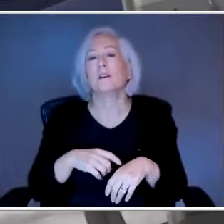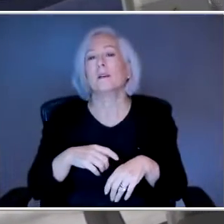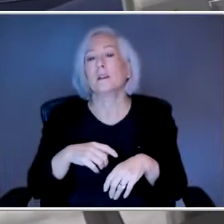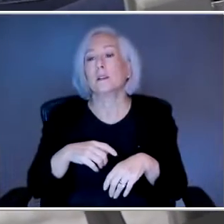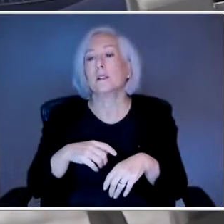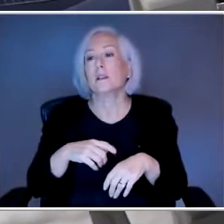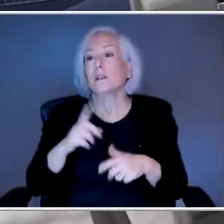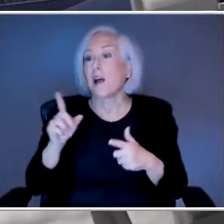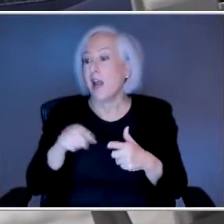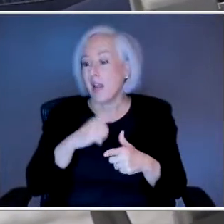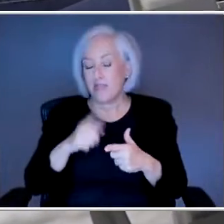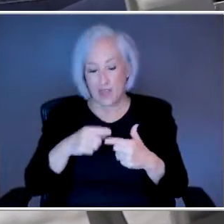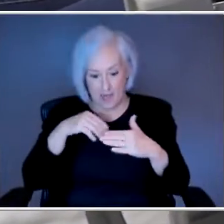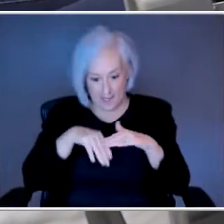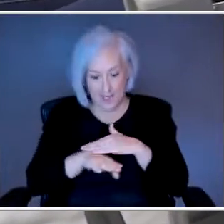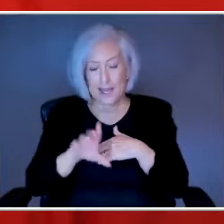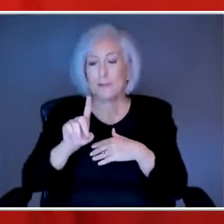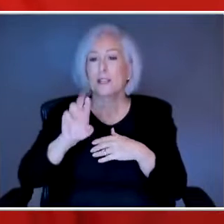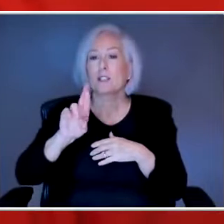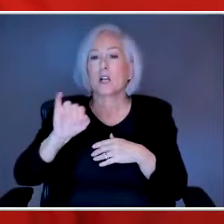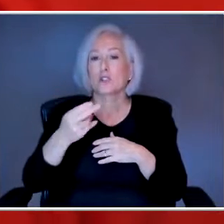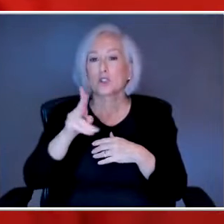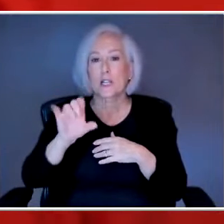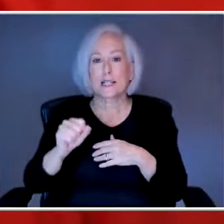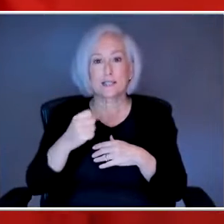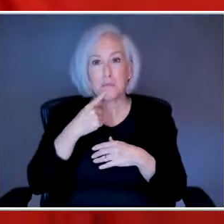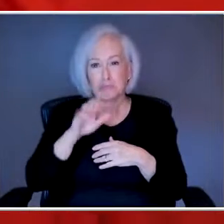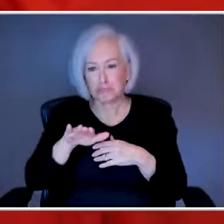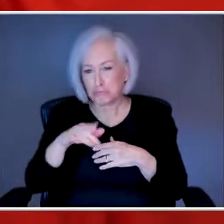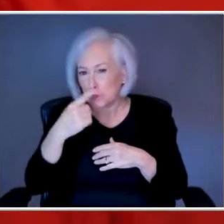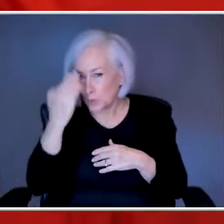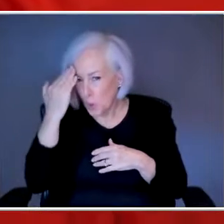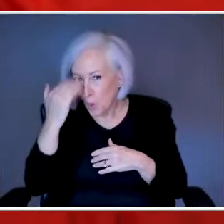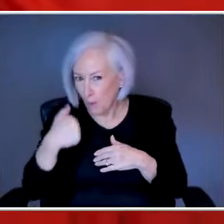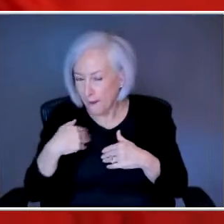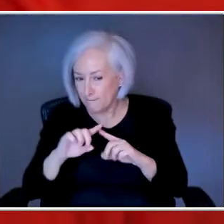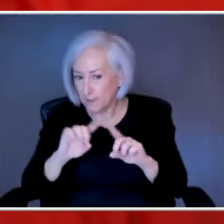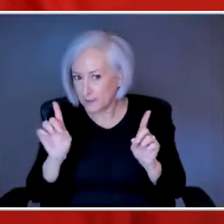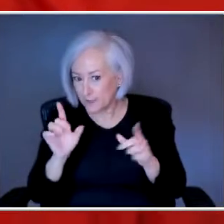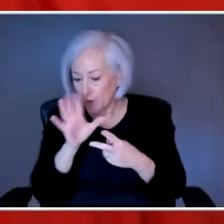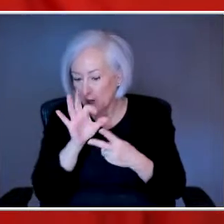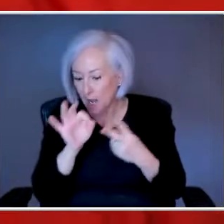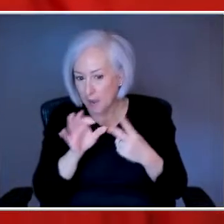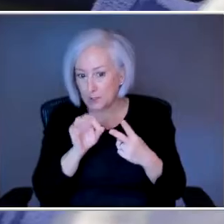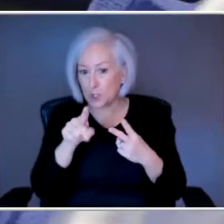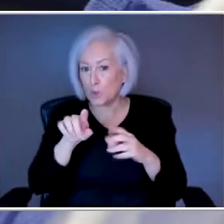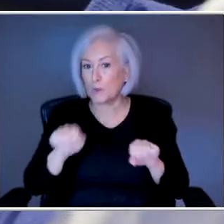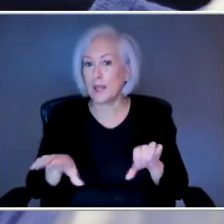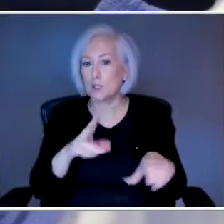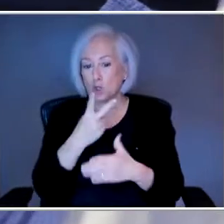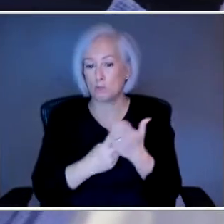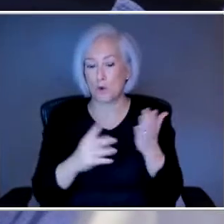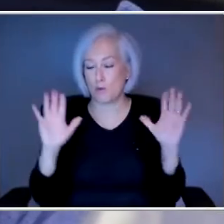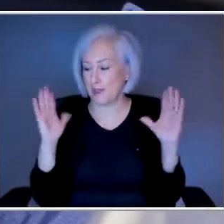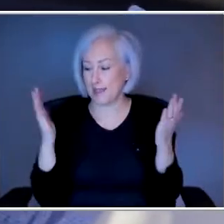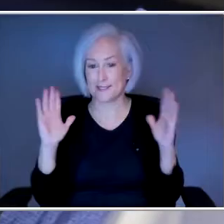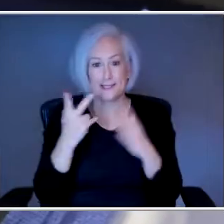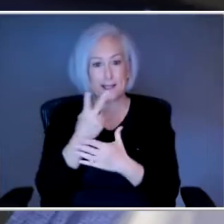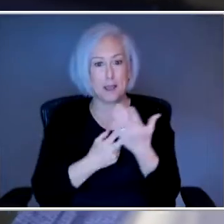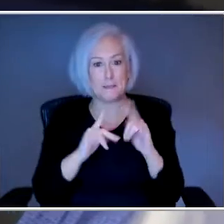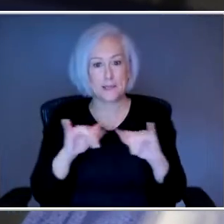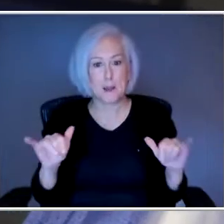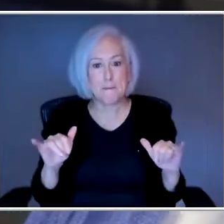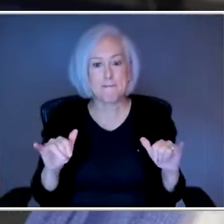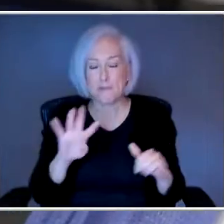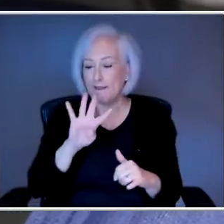me, hey, there's this other option and you can do them both at the same time. You'll be down and out, for 48 hours